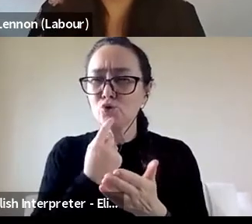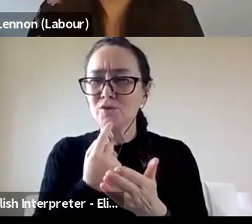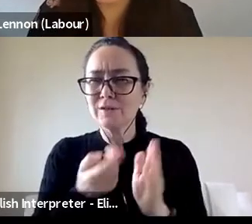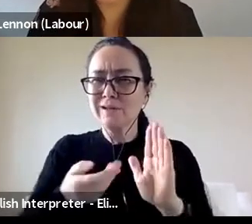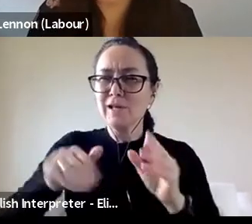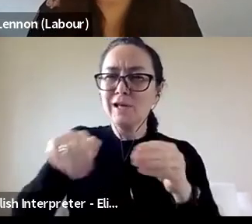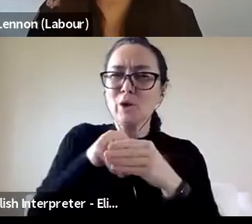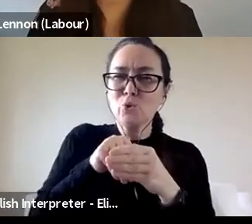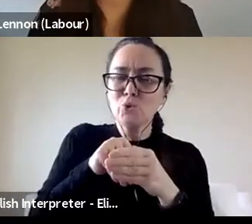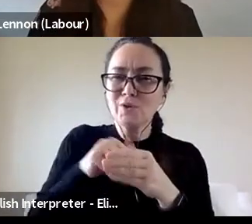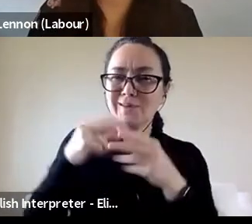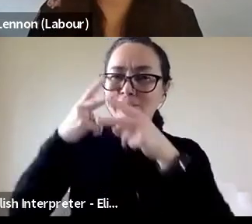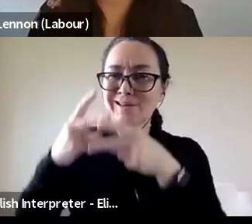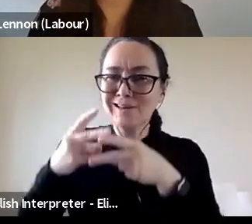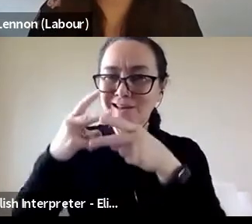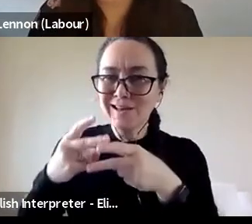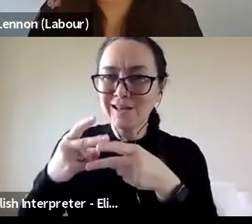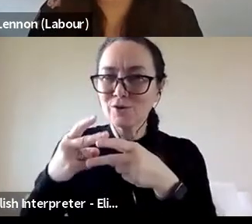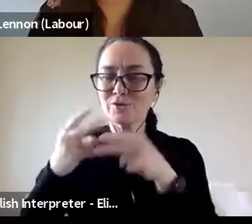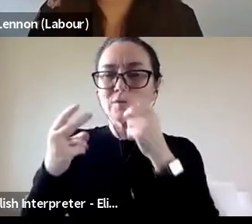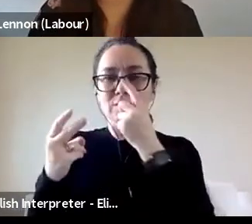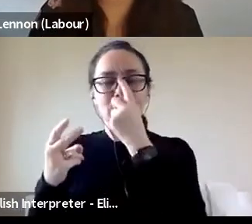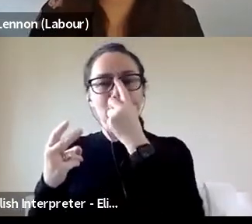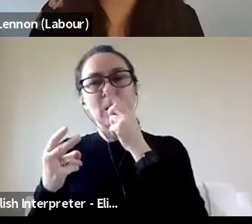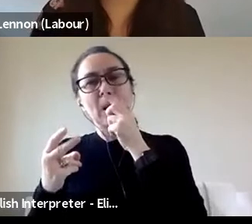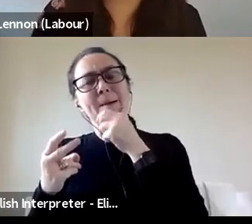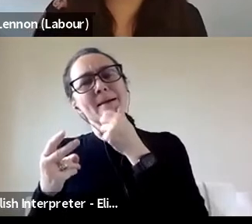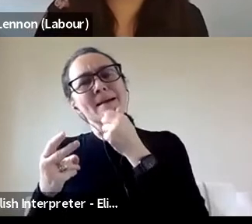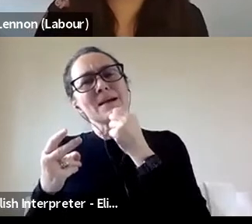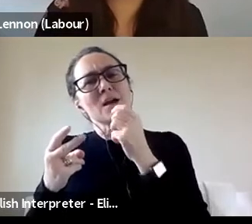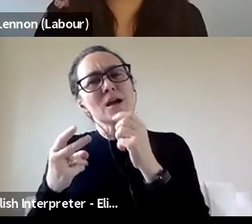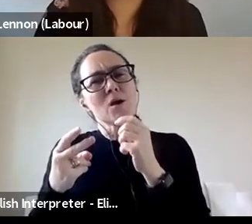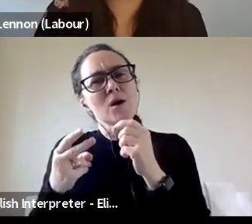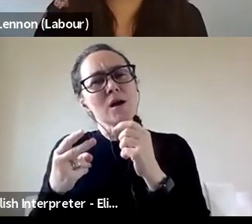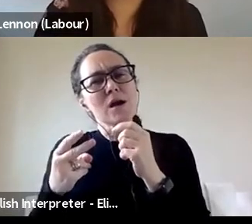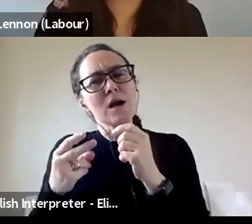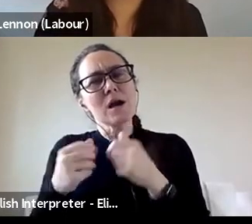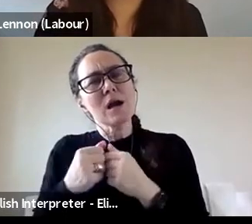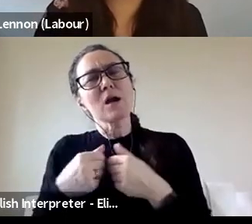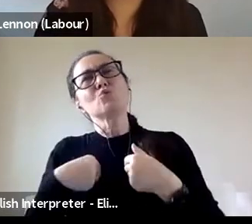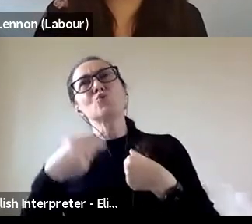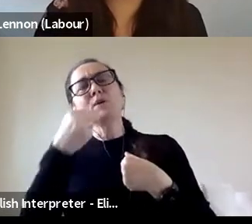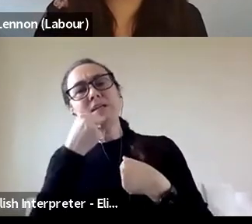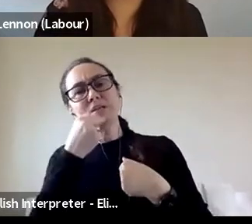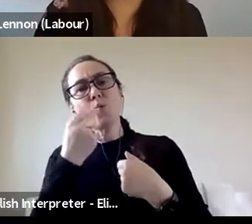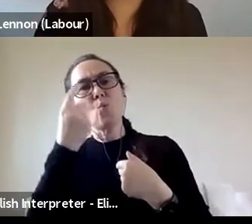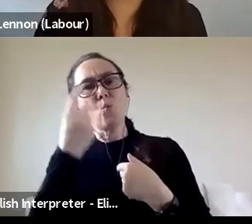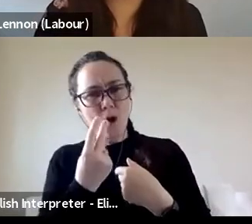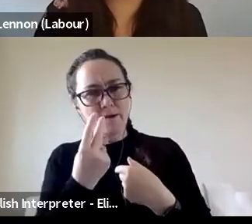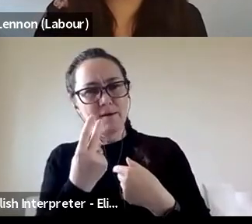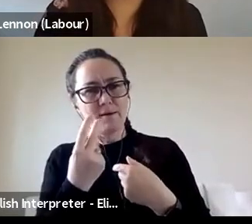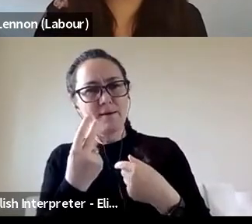6 minutes, so I'm asking for very short responses. I'll run through everybody. Do we need one social security system for the whole of